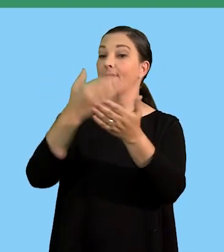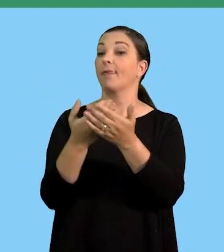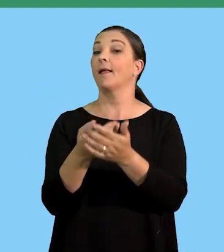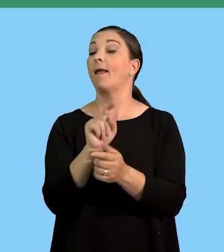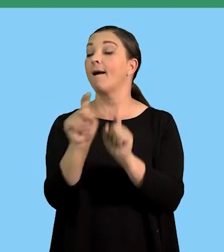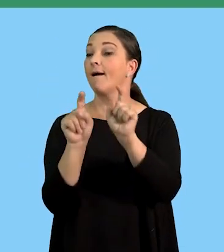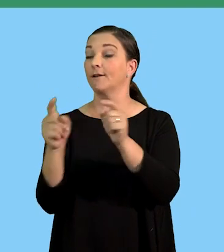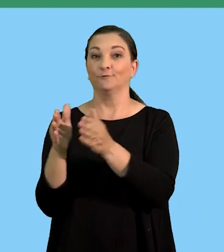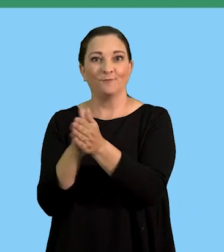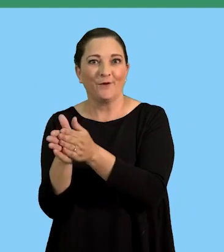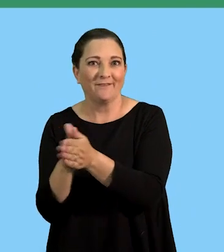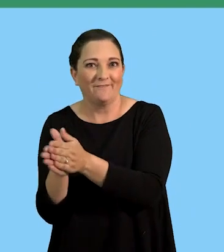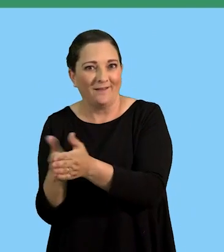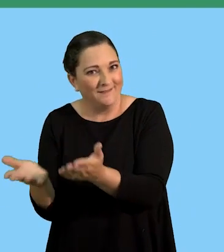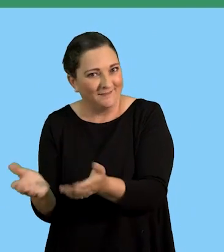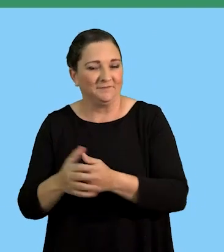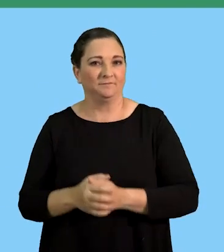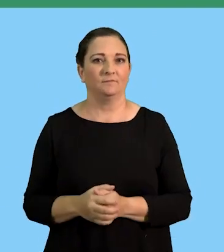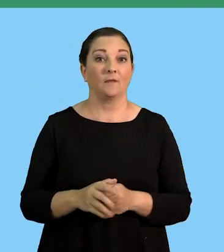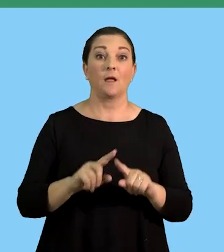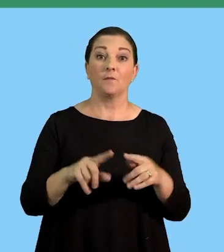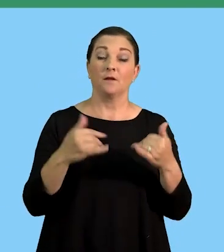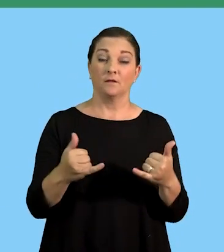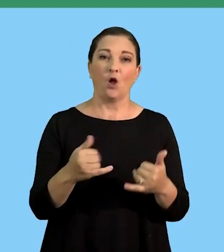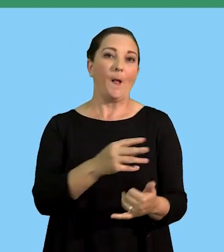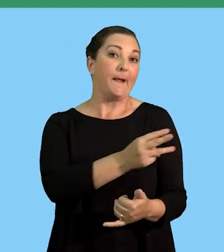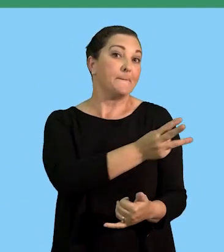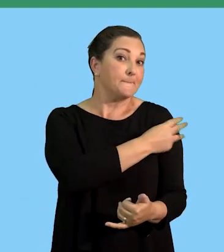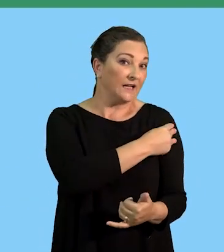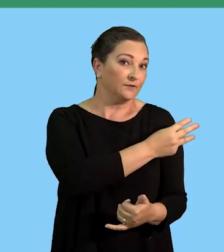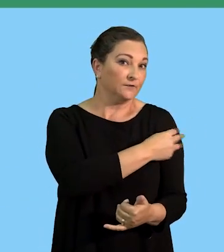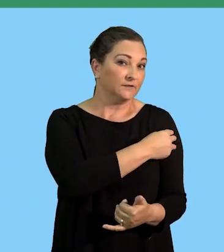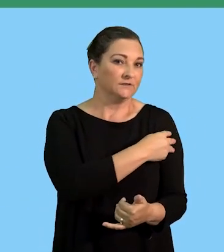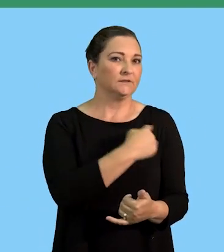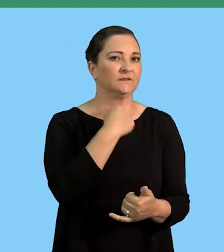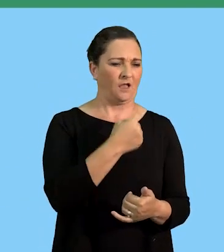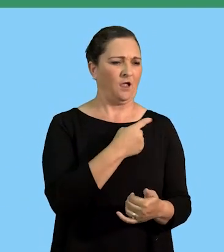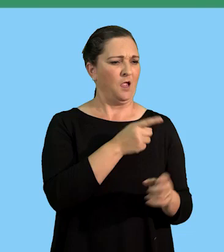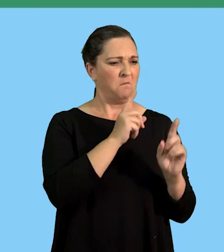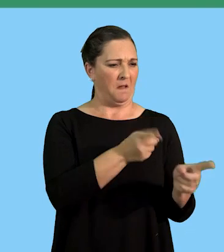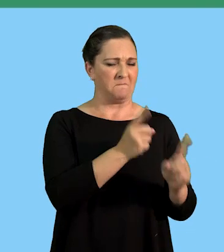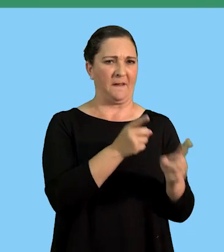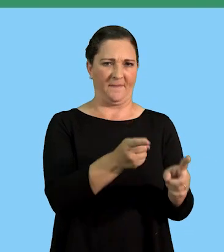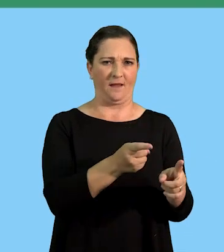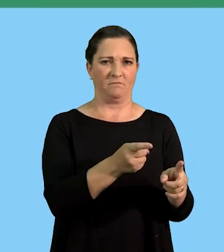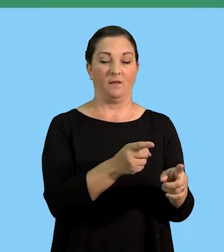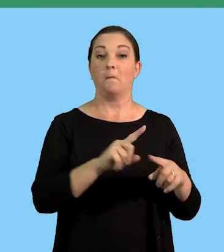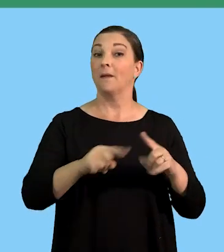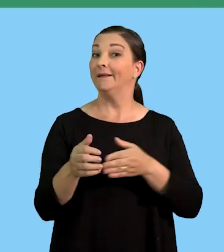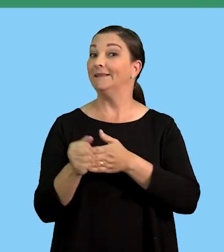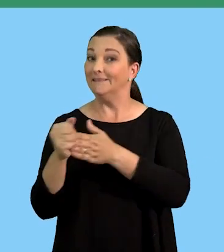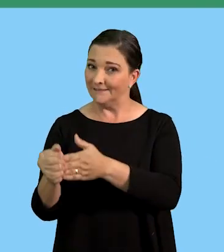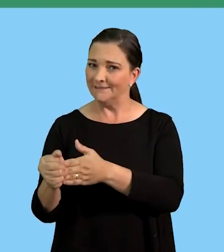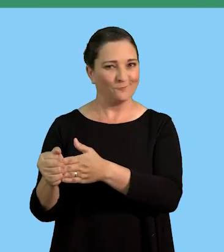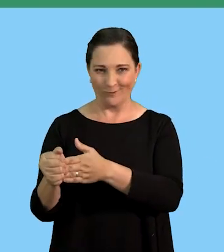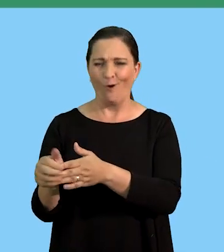to motivate others. And then the management or managers would be instructional in their approach,